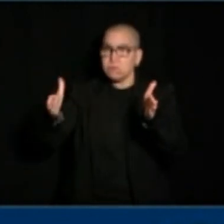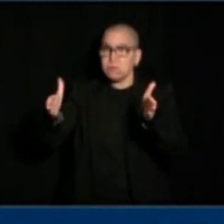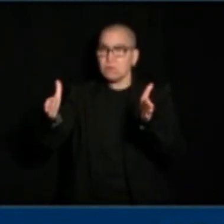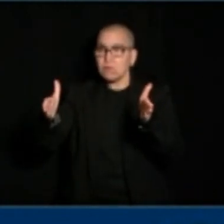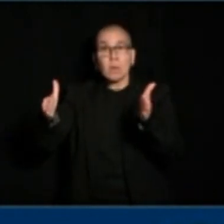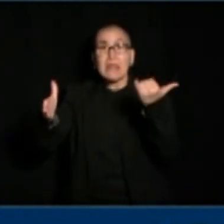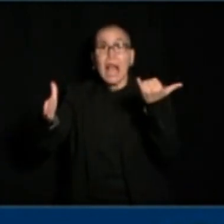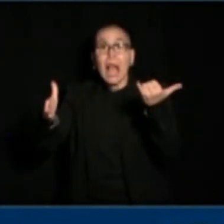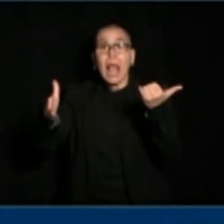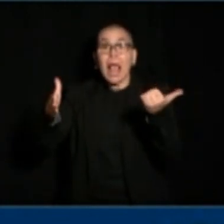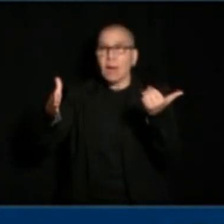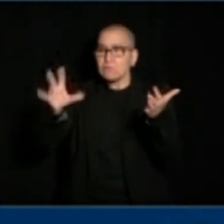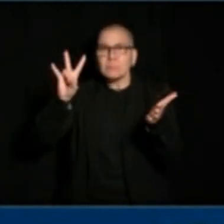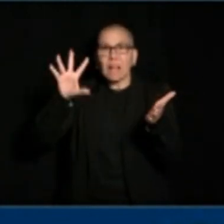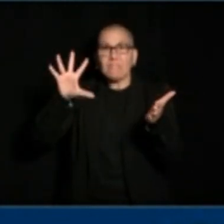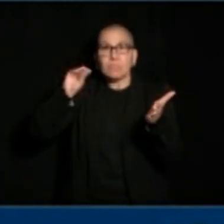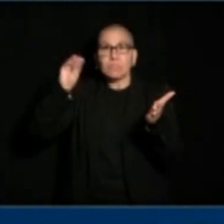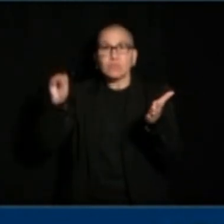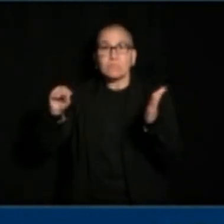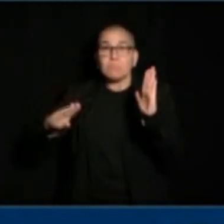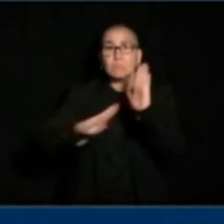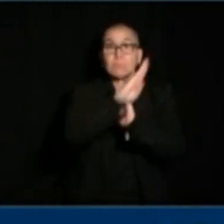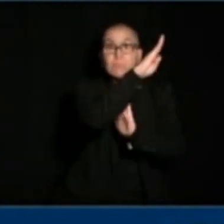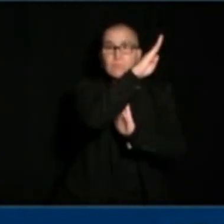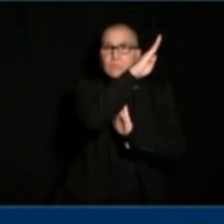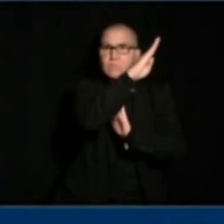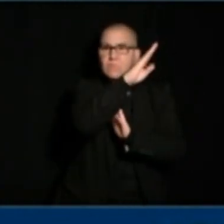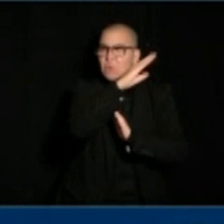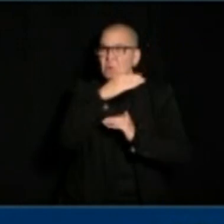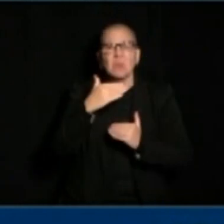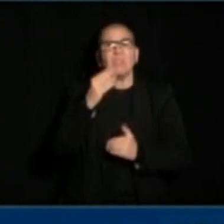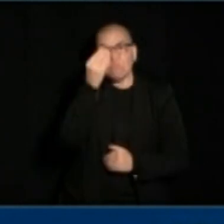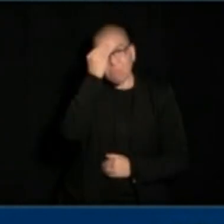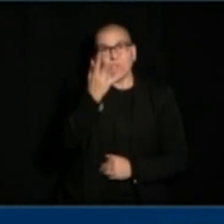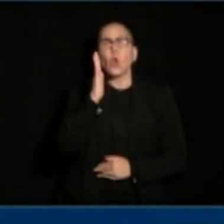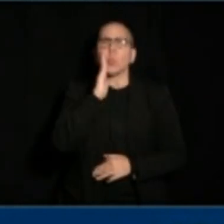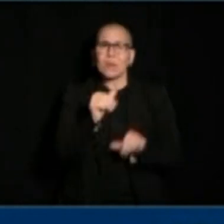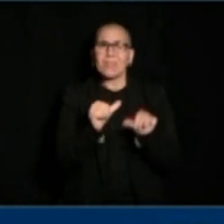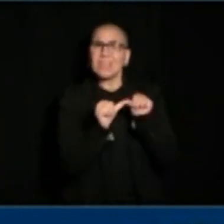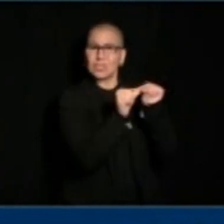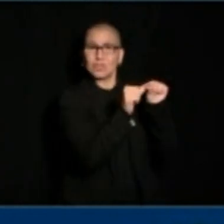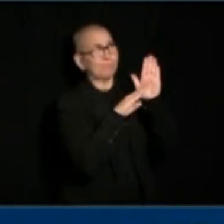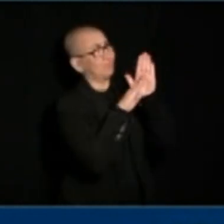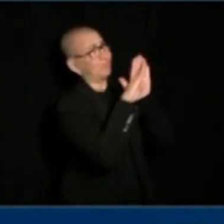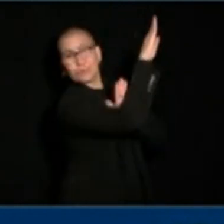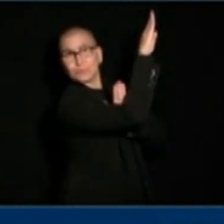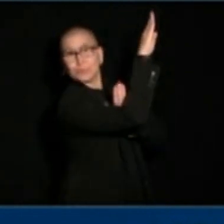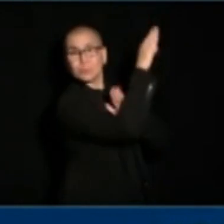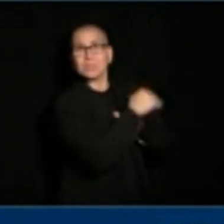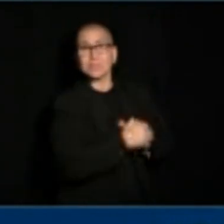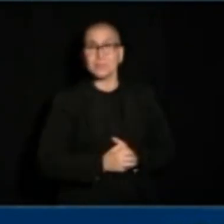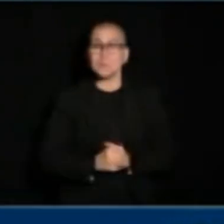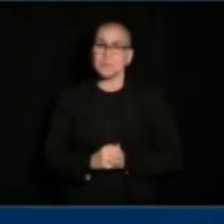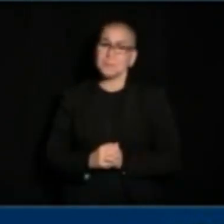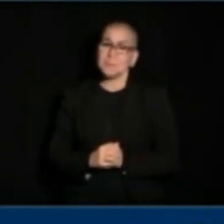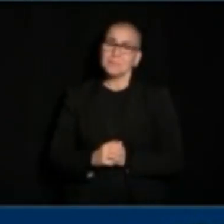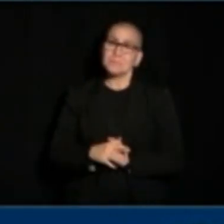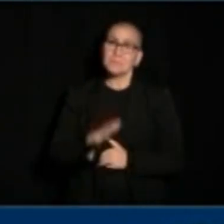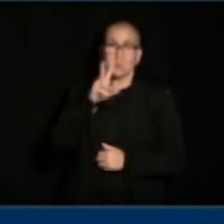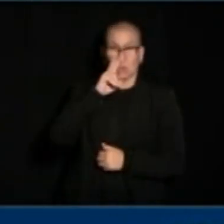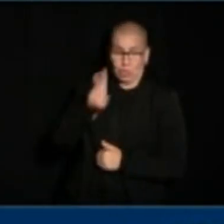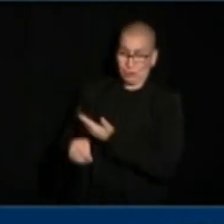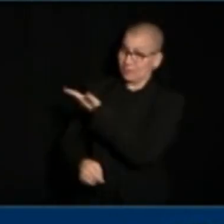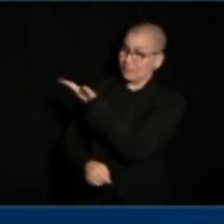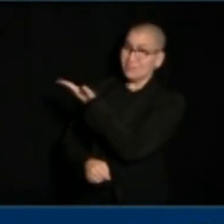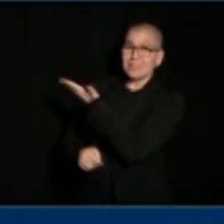this chart over the next 7 days. The thing when you get the data, and we're looking at the data, is that there's a lag period